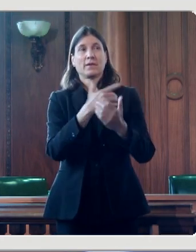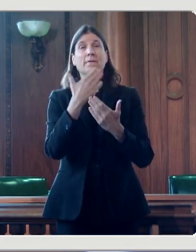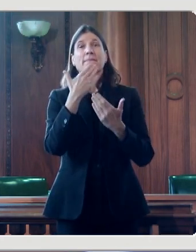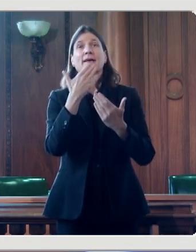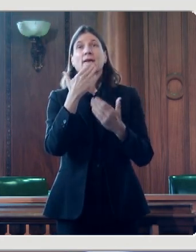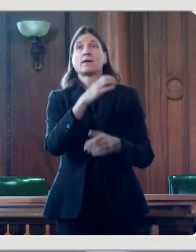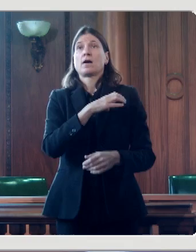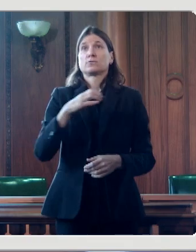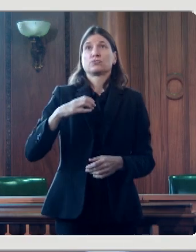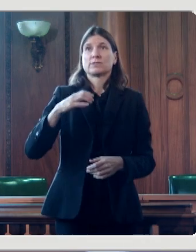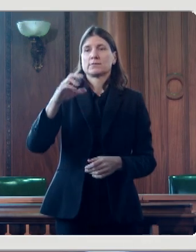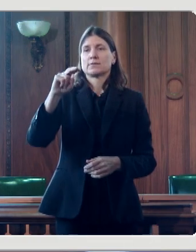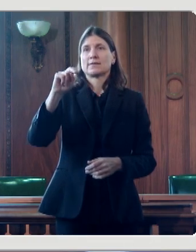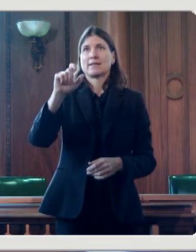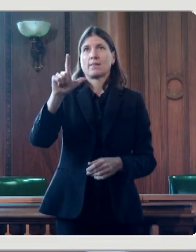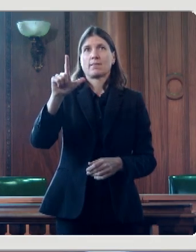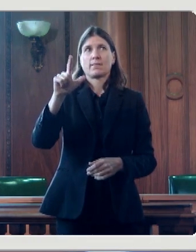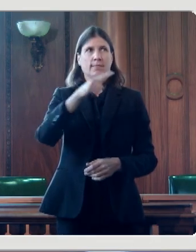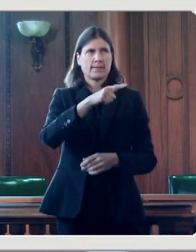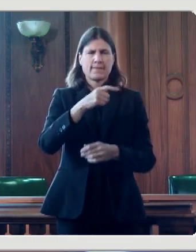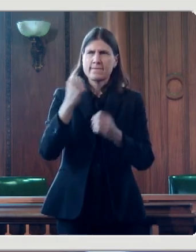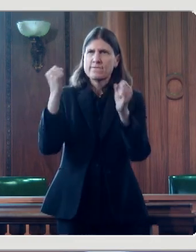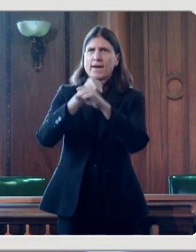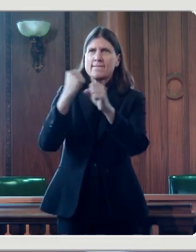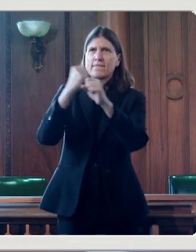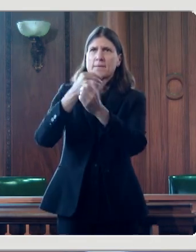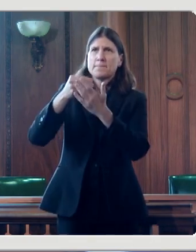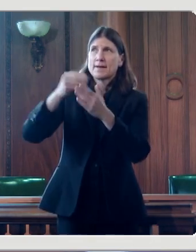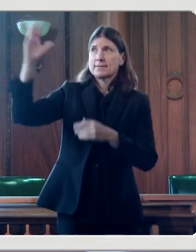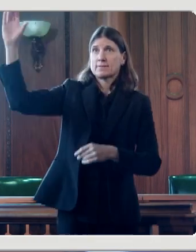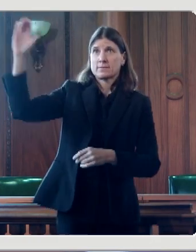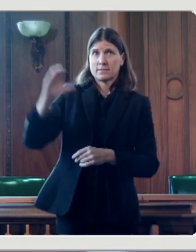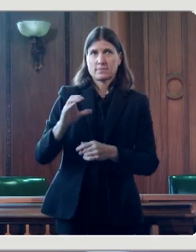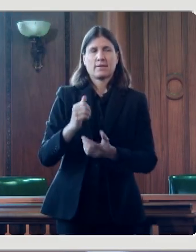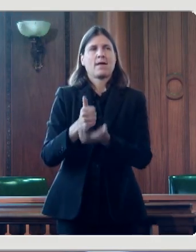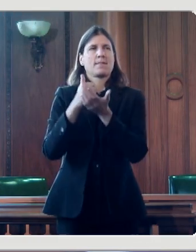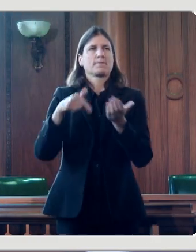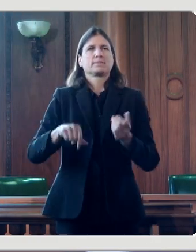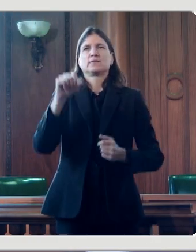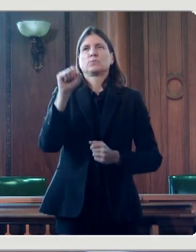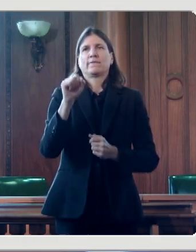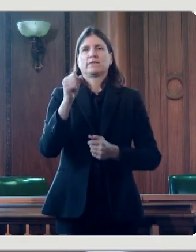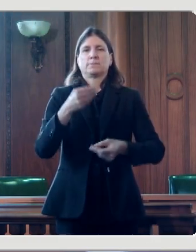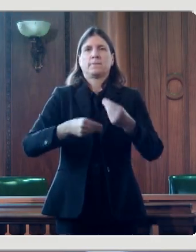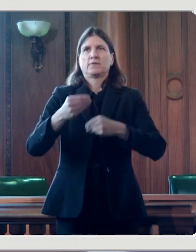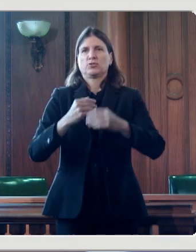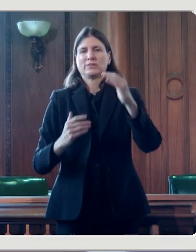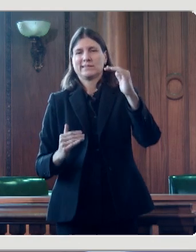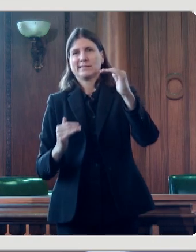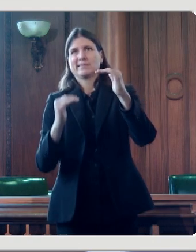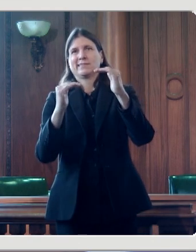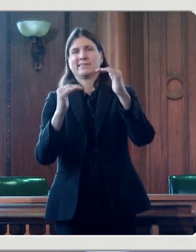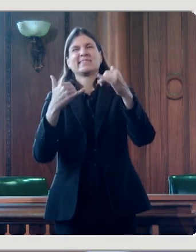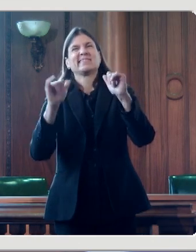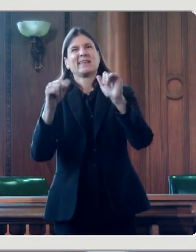disaster recovery money. That allows us to be much more strategic as we work our way out